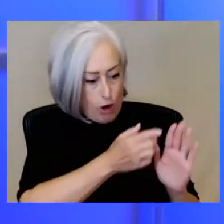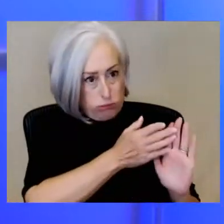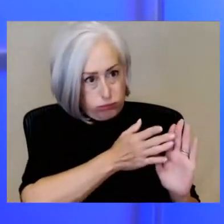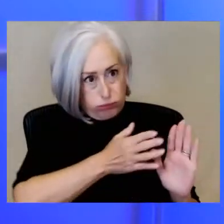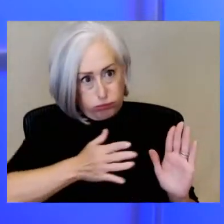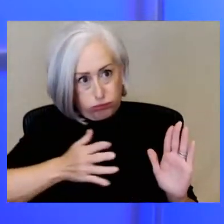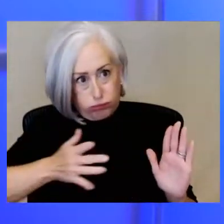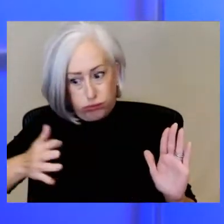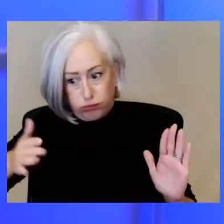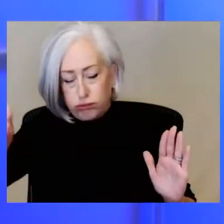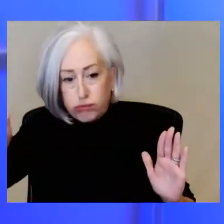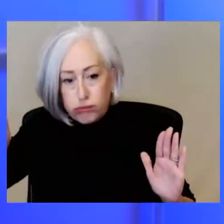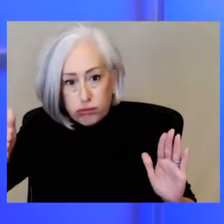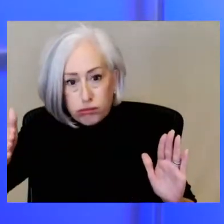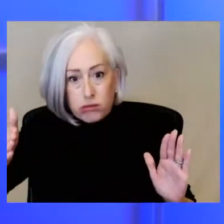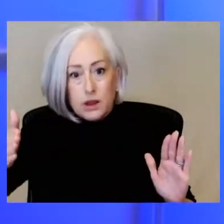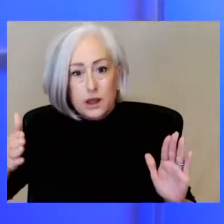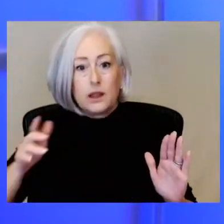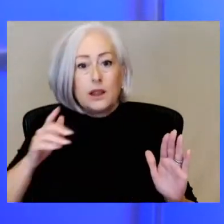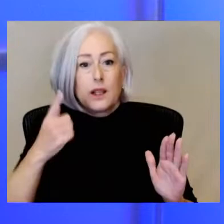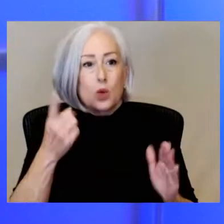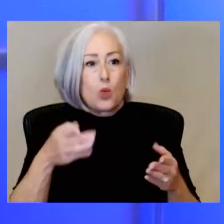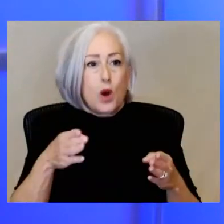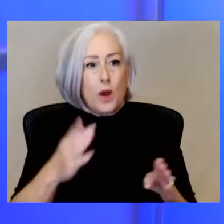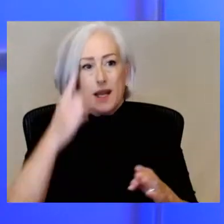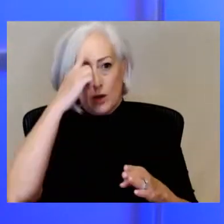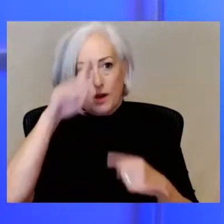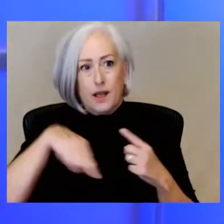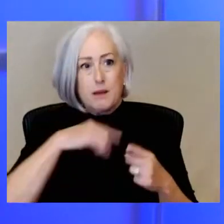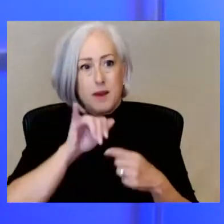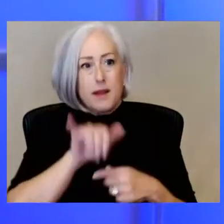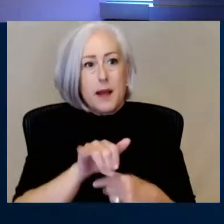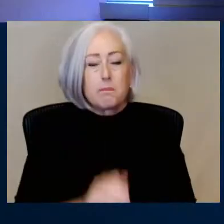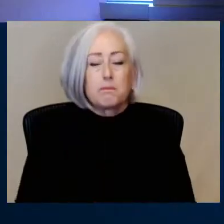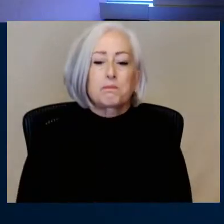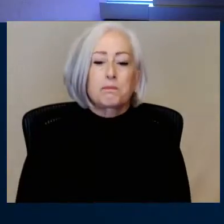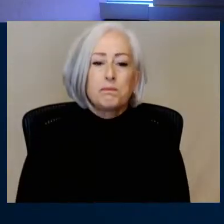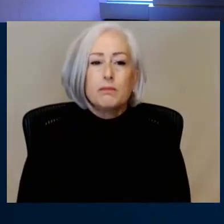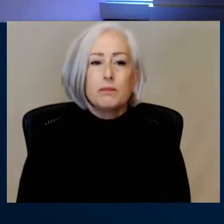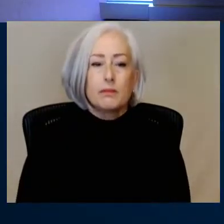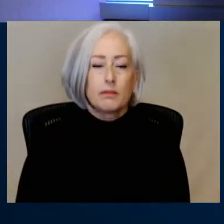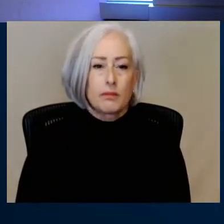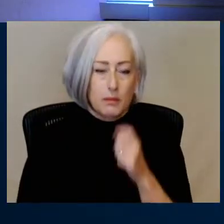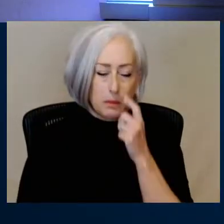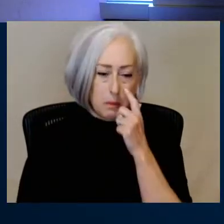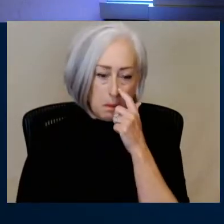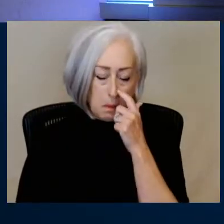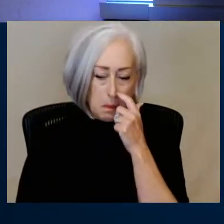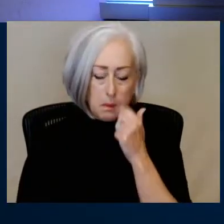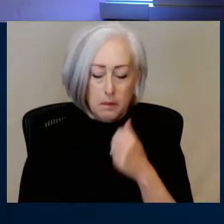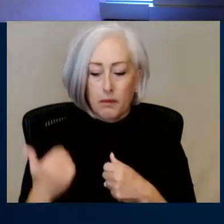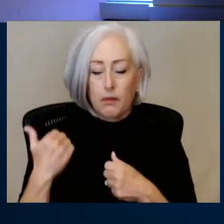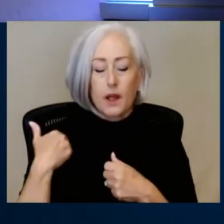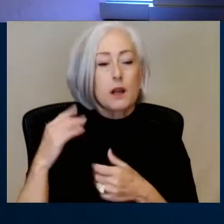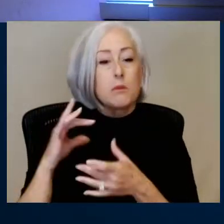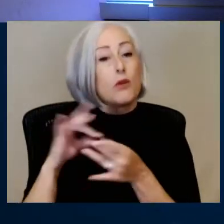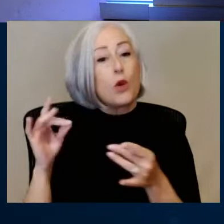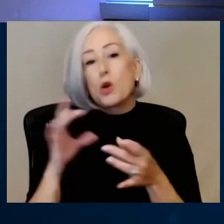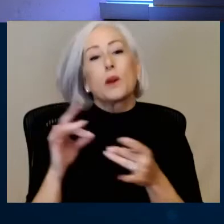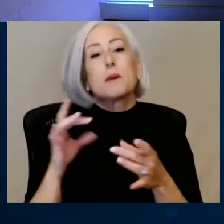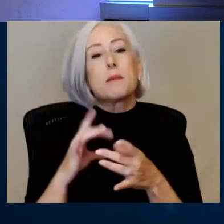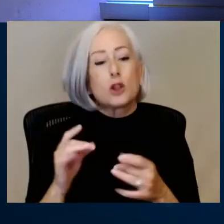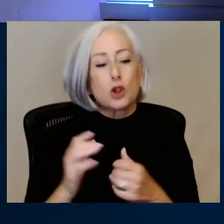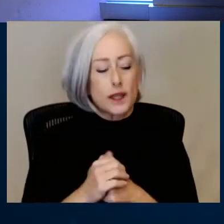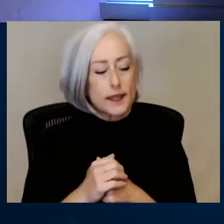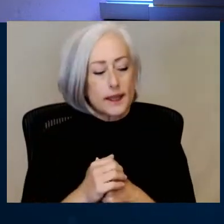severe is one way to think of the stages. So we've mentioned before there's not, and you talked a little bit about, there's not